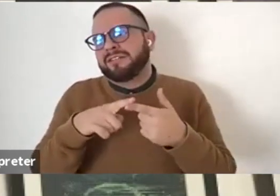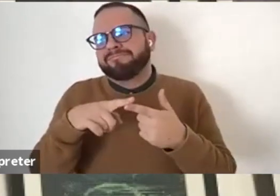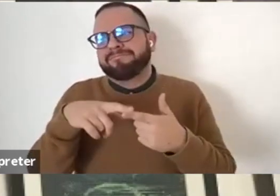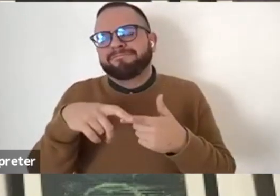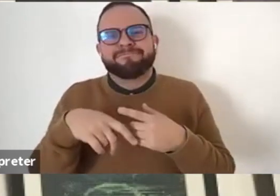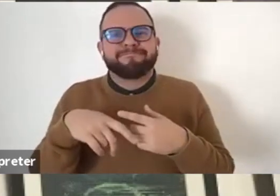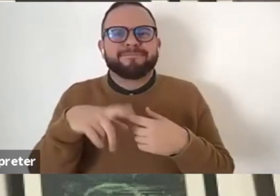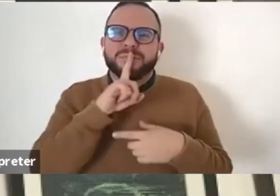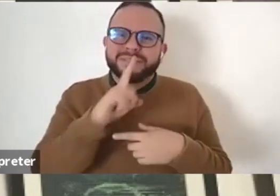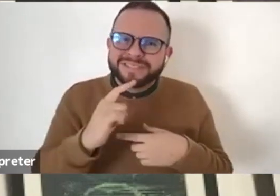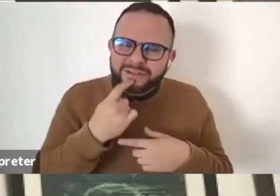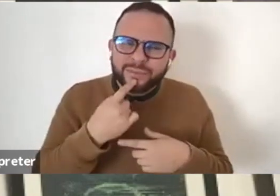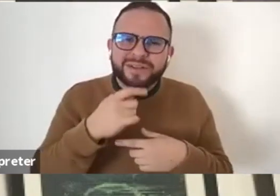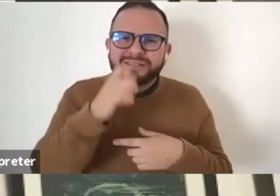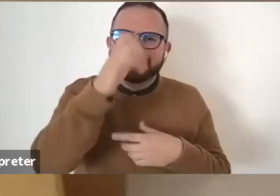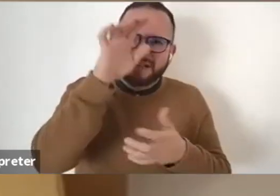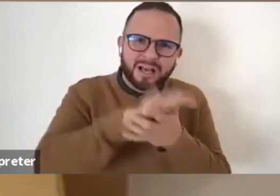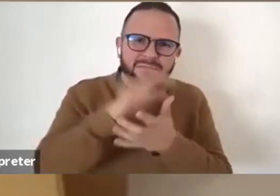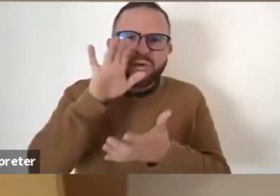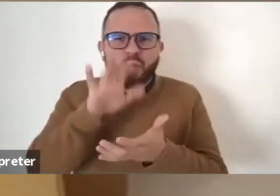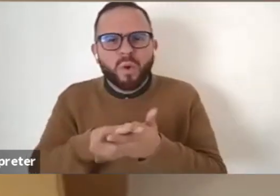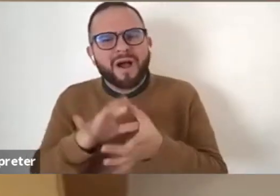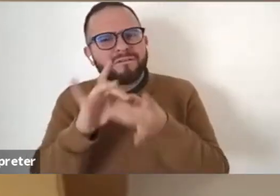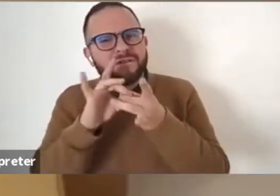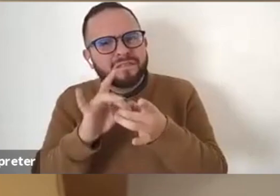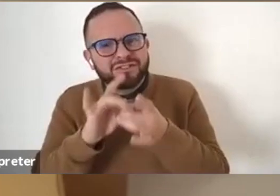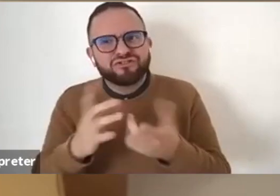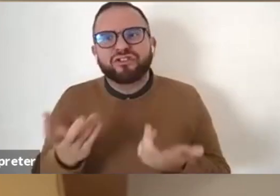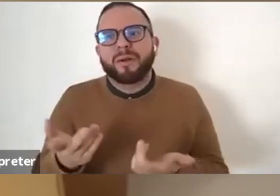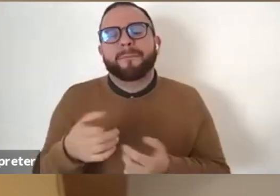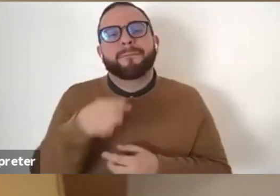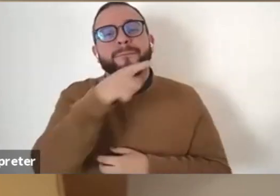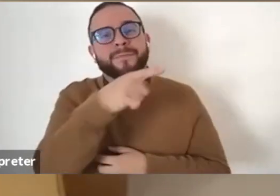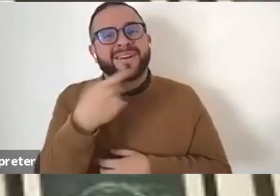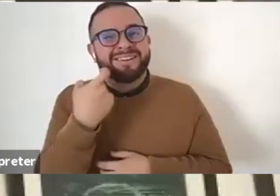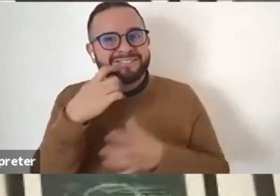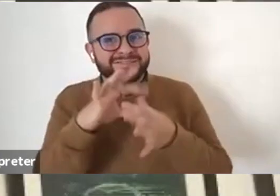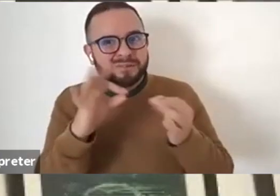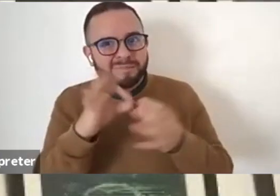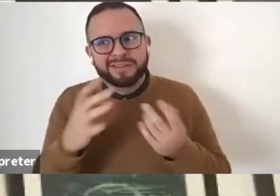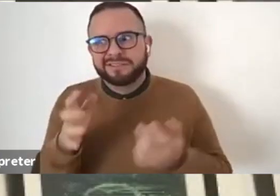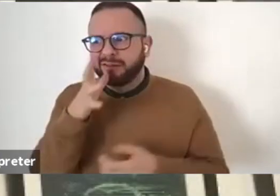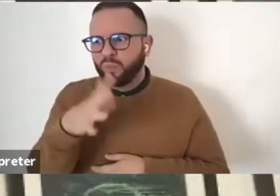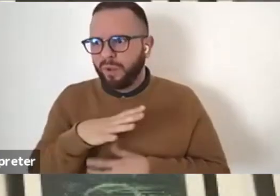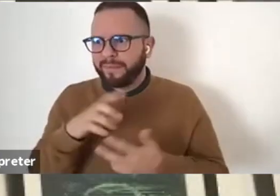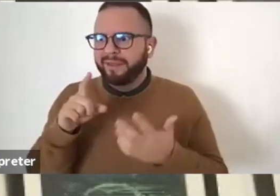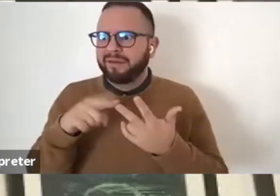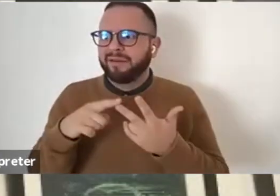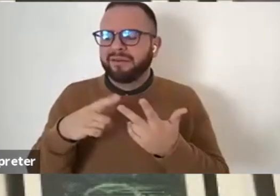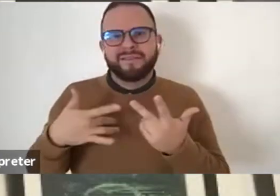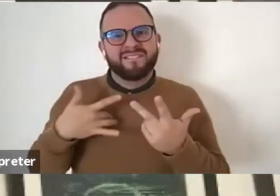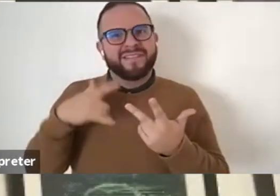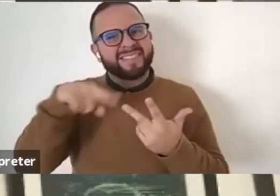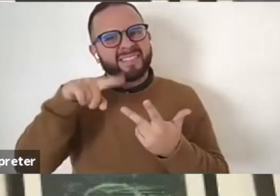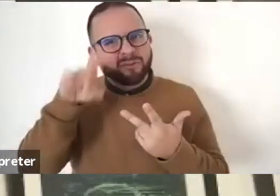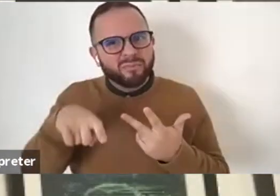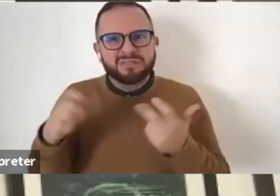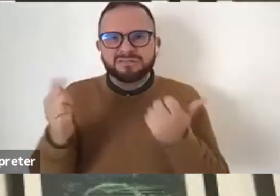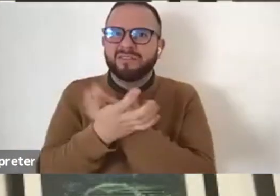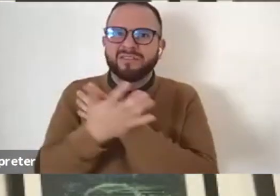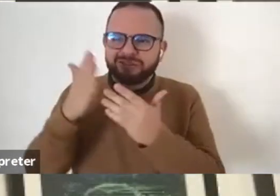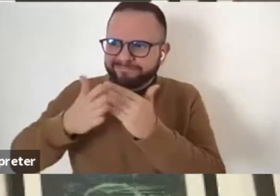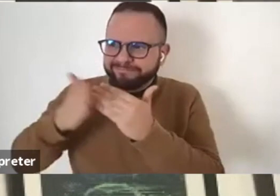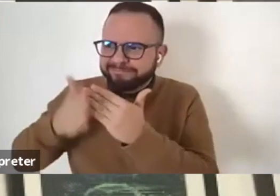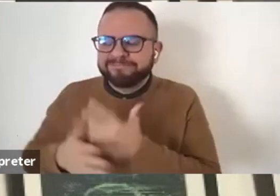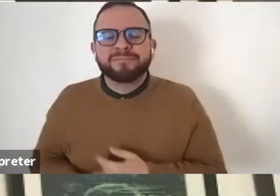about women who feel like they have to be it all, do it all. You have you bring up